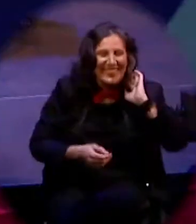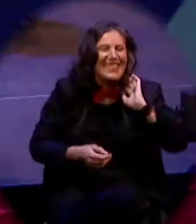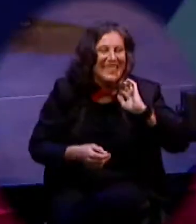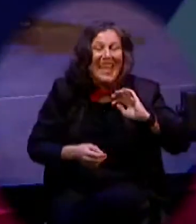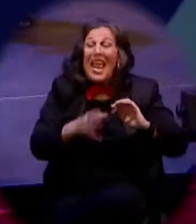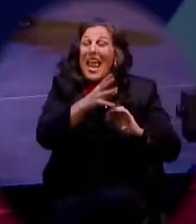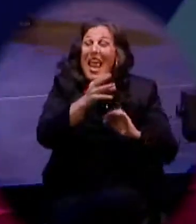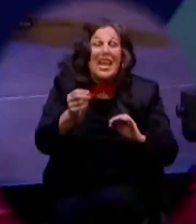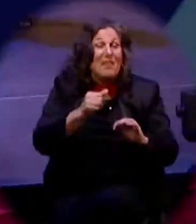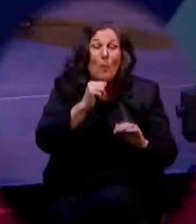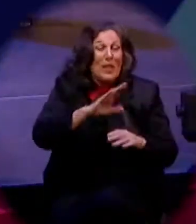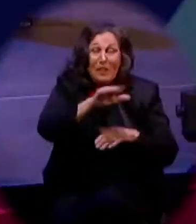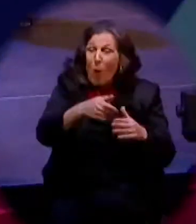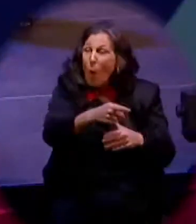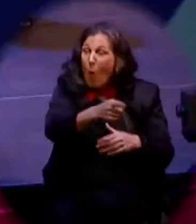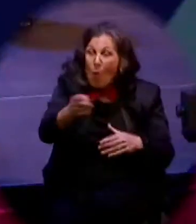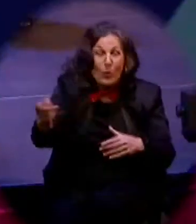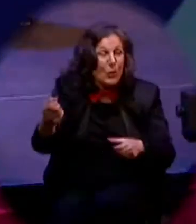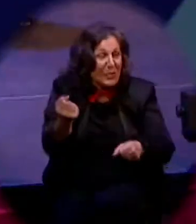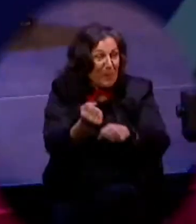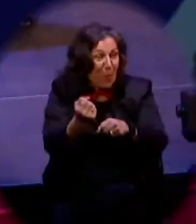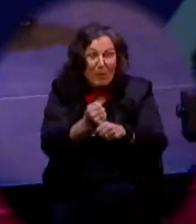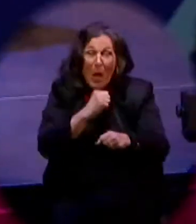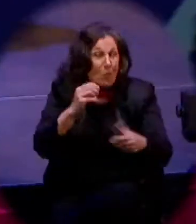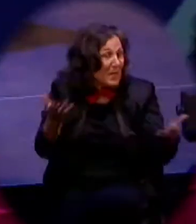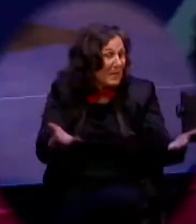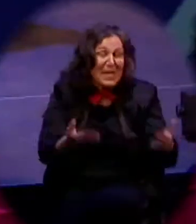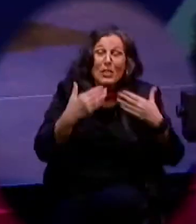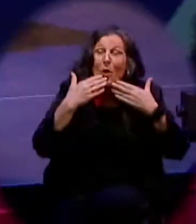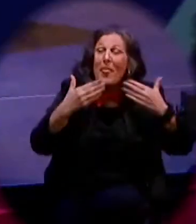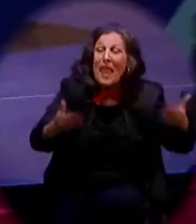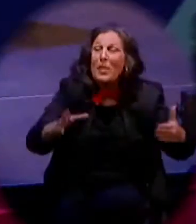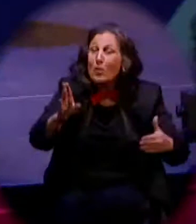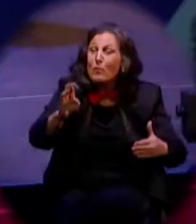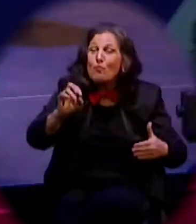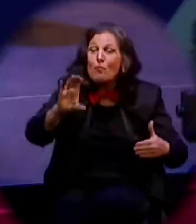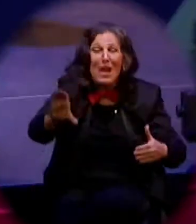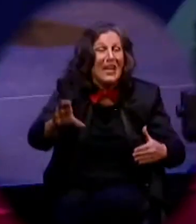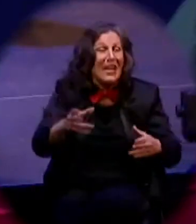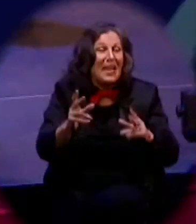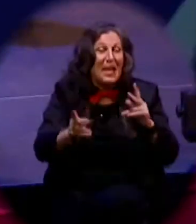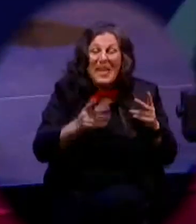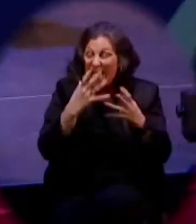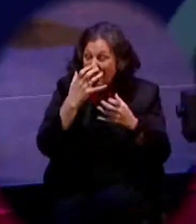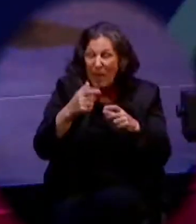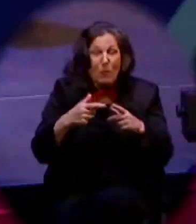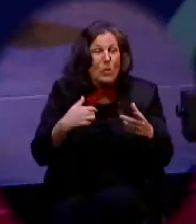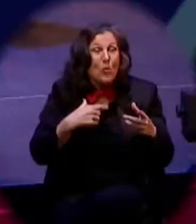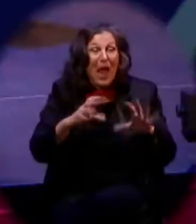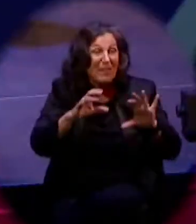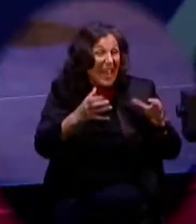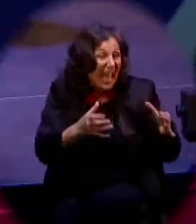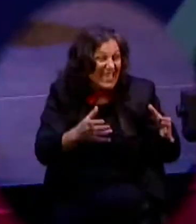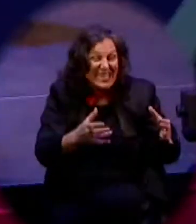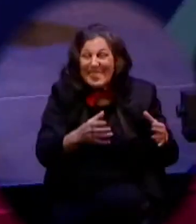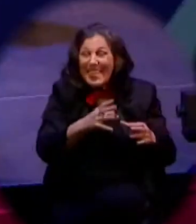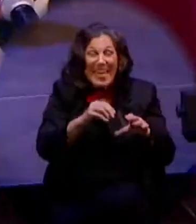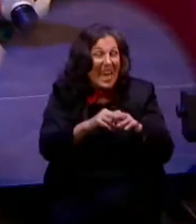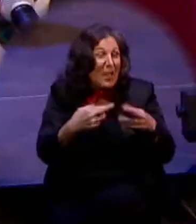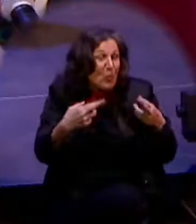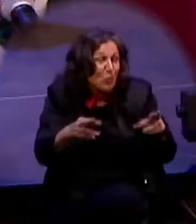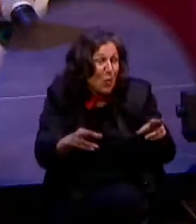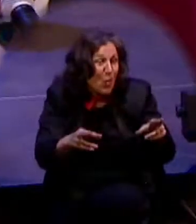And if it wasn't for all you guys supporting me, I wouldn't be here. So thank you to Brick. He gets mad when y'all have classes in the